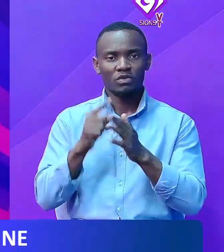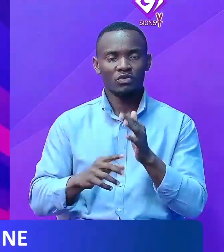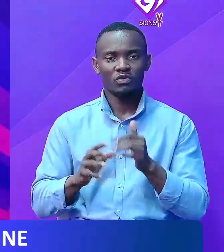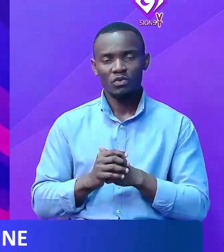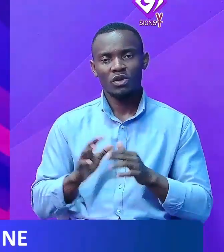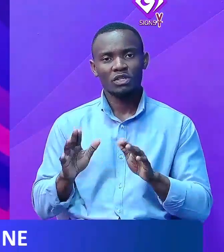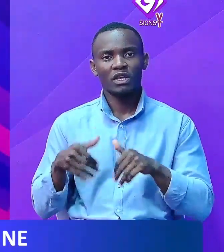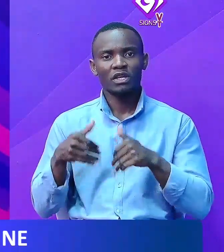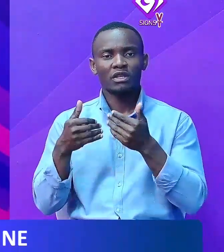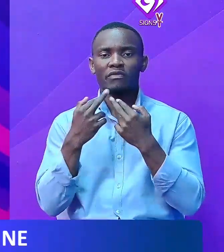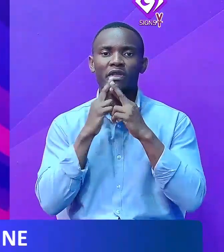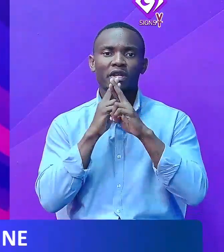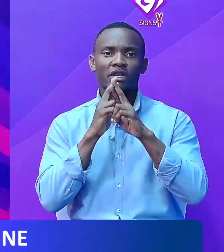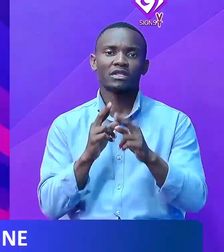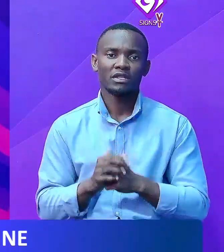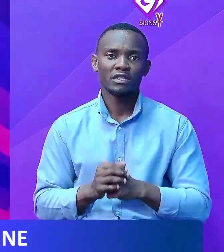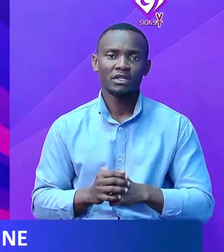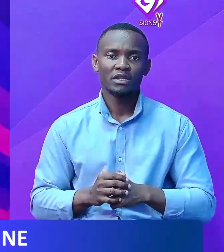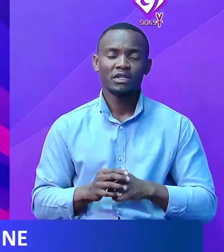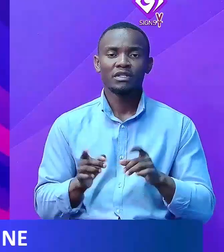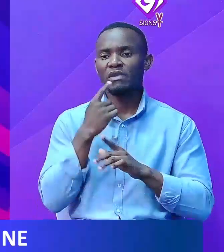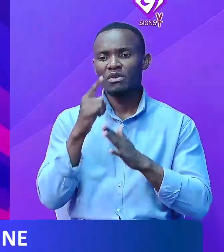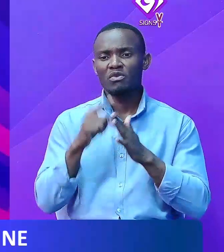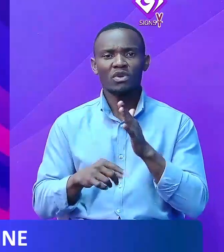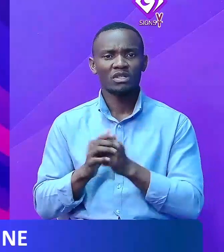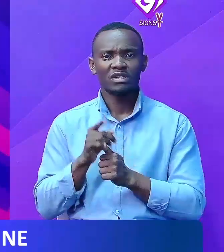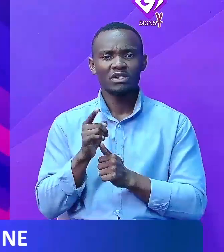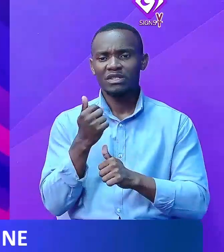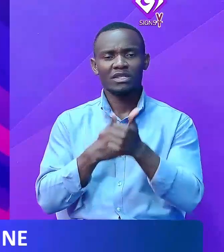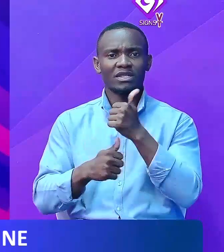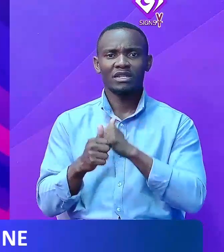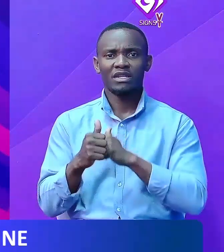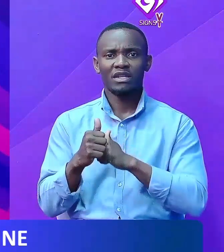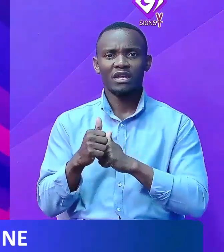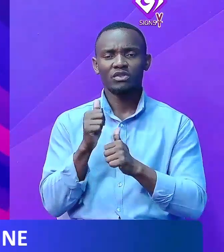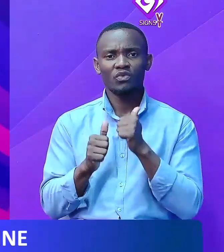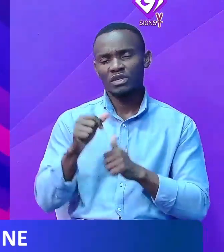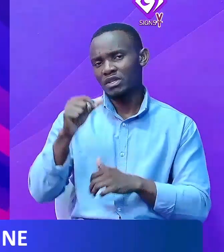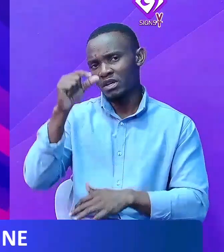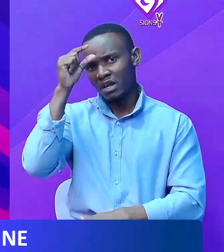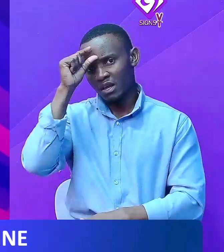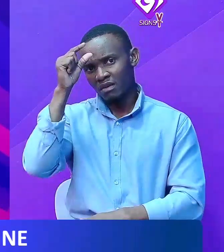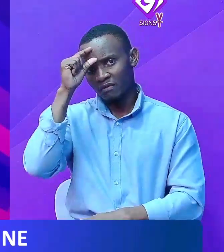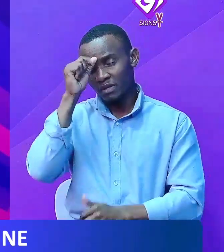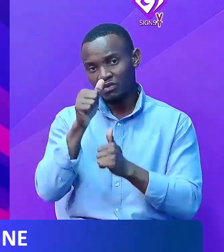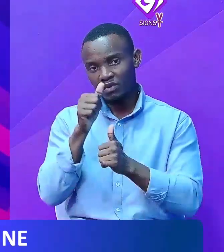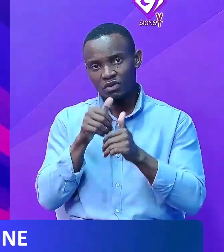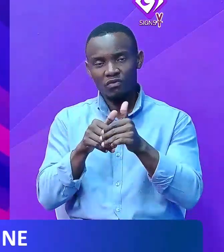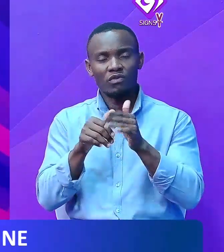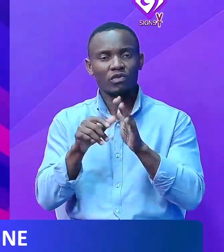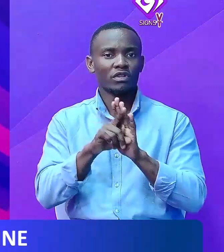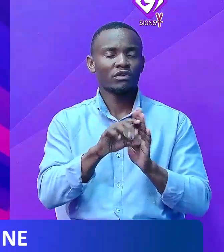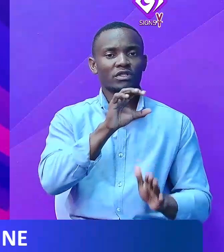is an inadmissible act in a state governed by the rule of law,